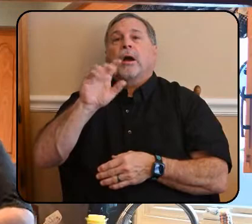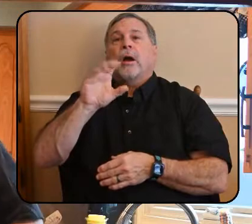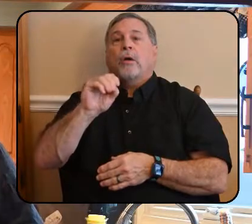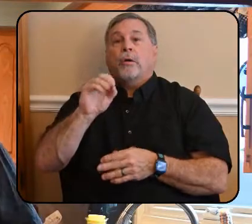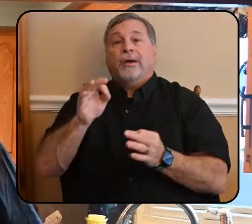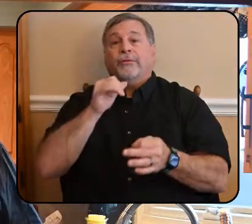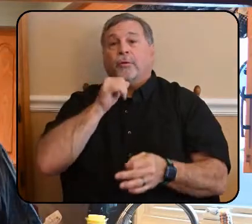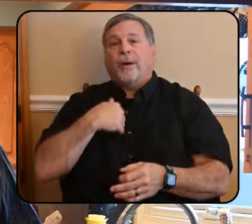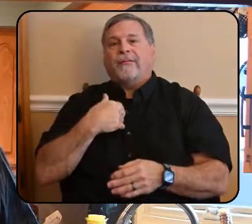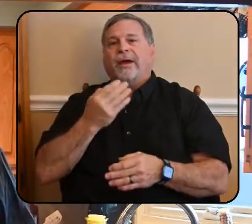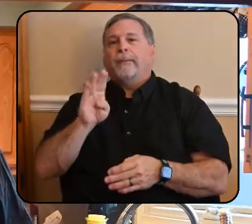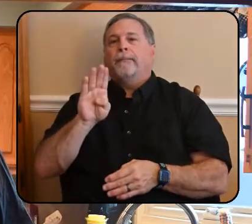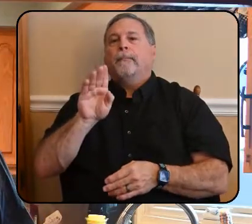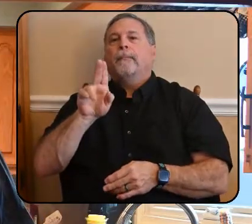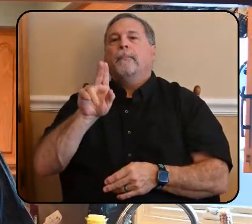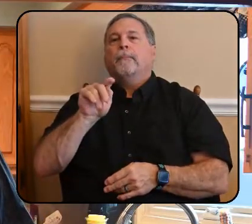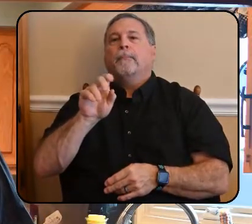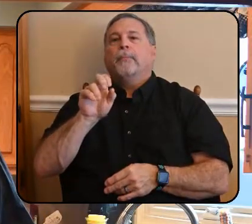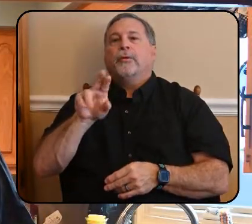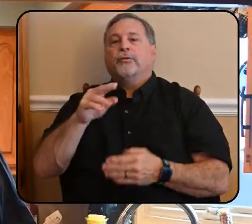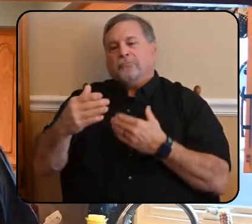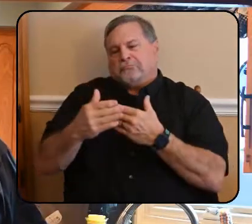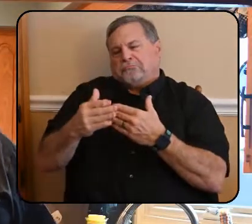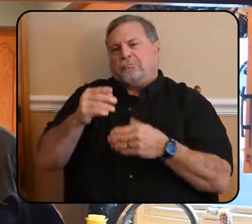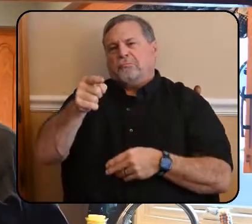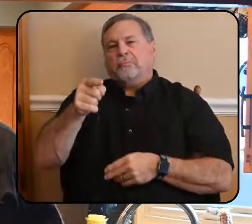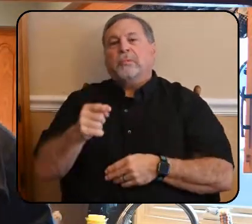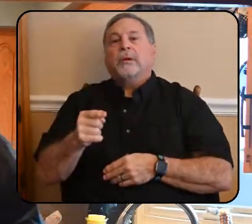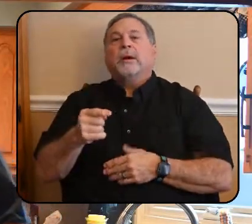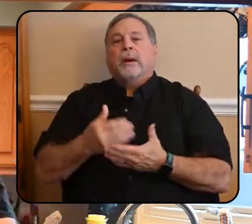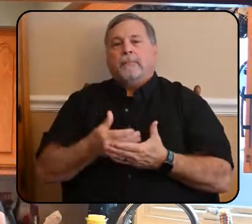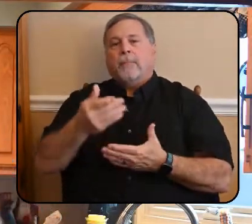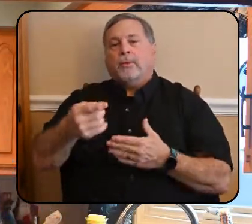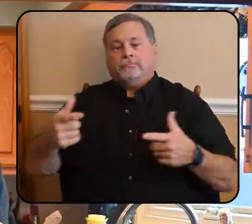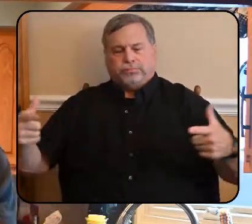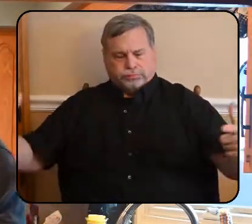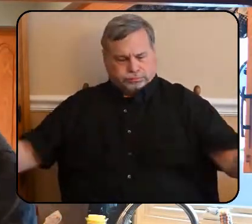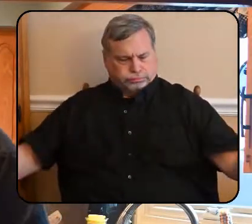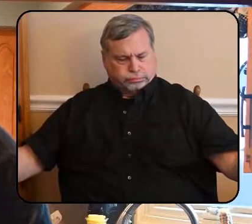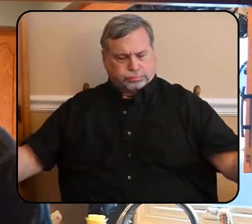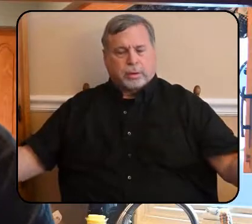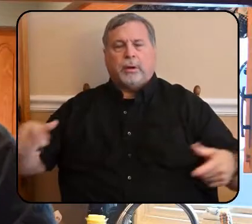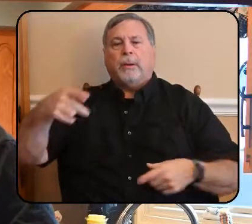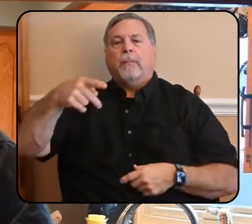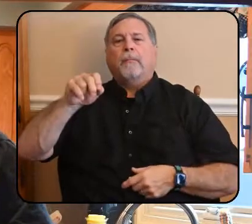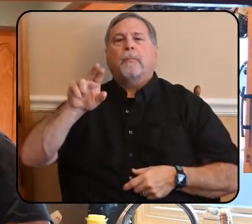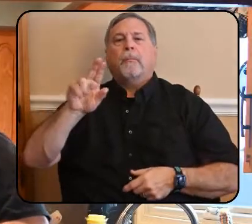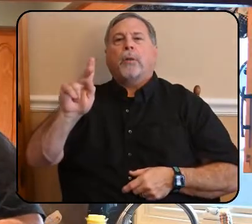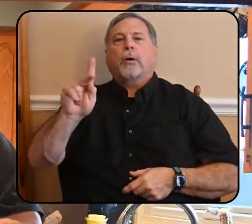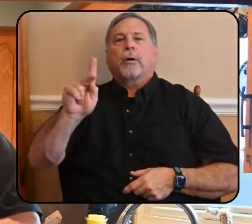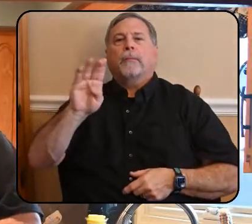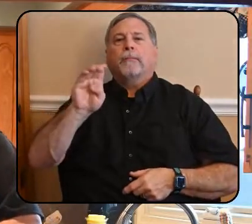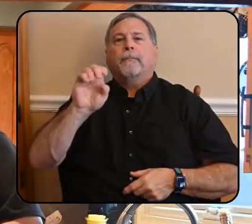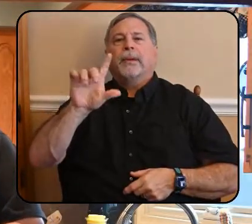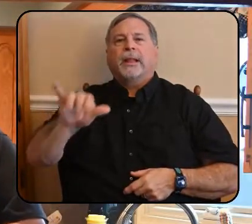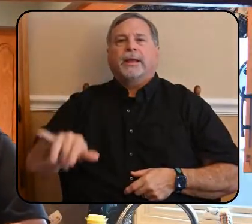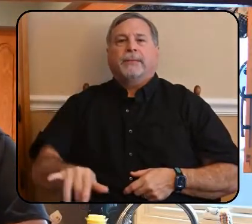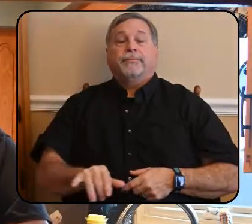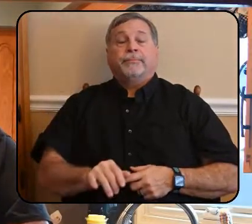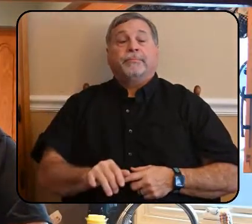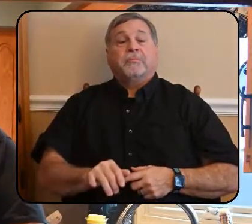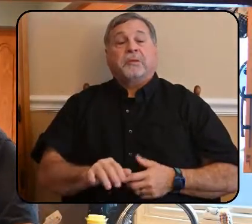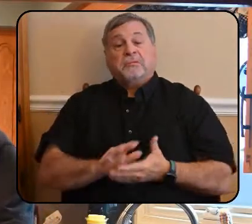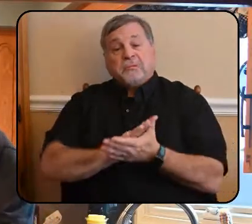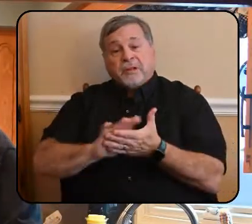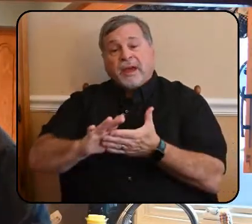And I bought a large slab of a pork belly. Now the pork belly, you'll notice, has quite a nice fat cap